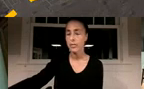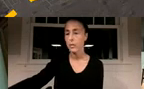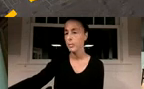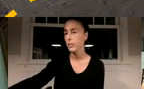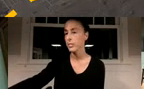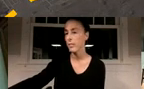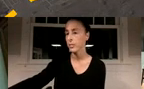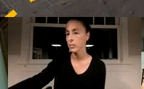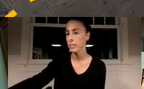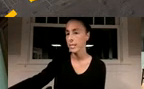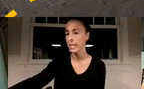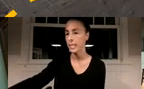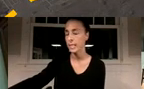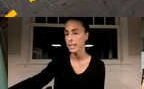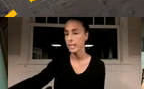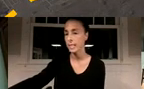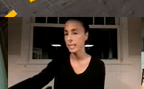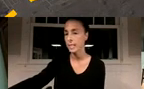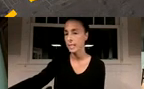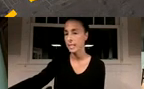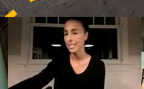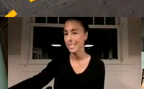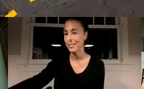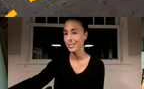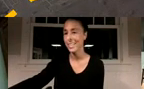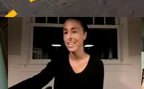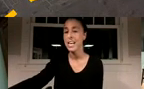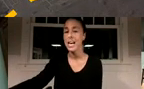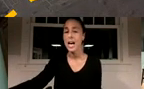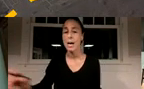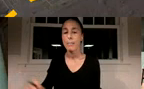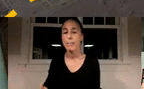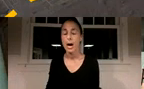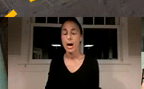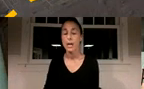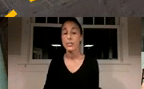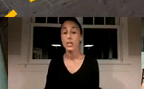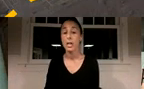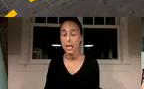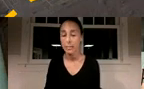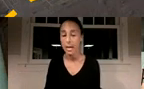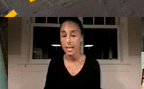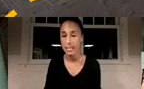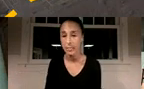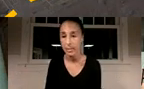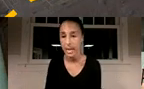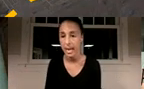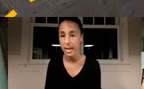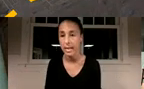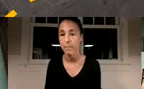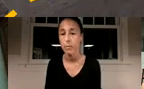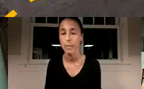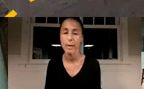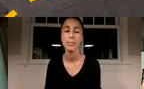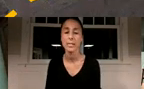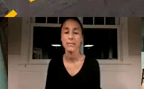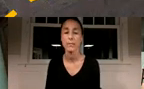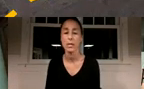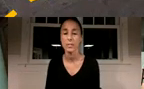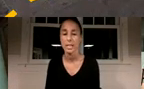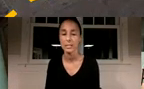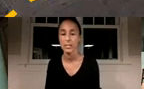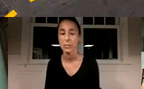There's quite an echo. Could you mute yourself for just 1 second? Yes. Thanks, Dwayne. Under the current comprehensive plan,